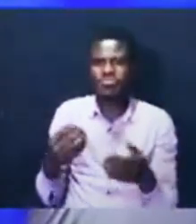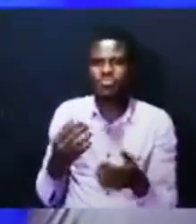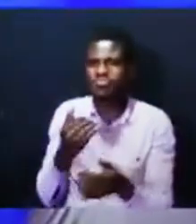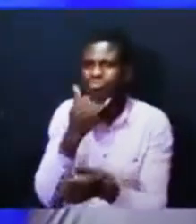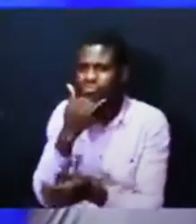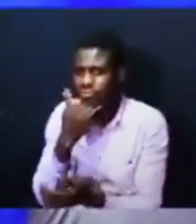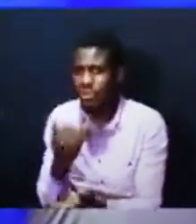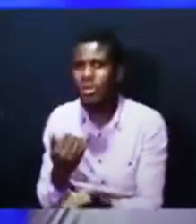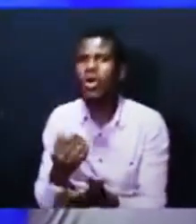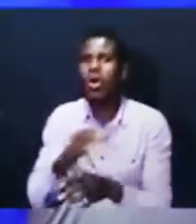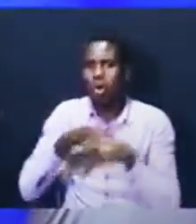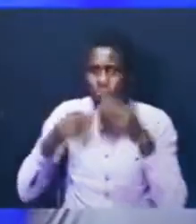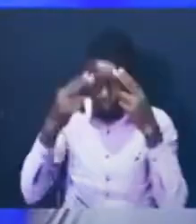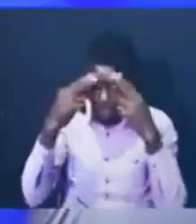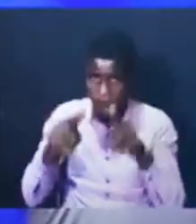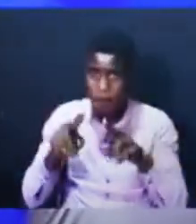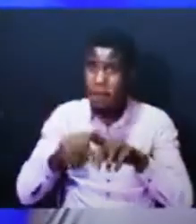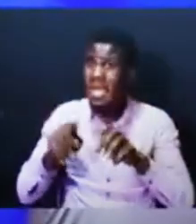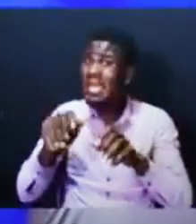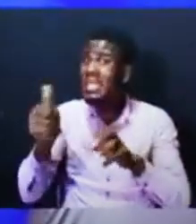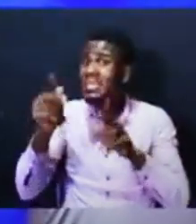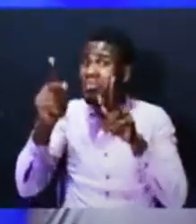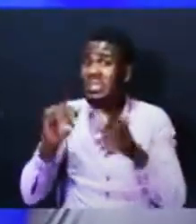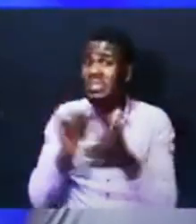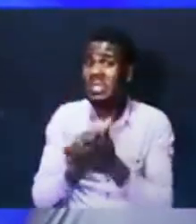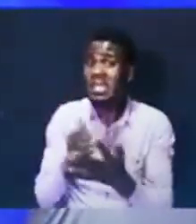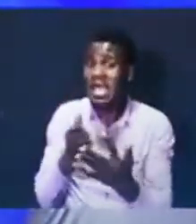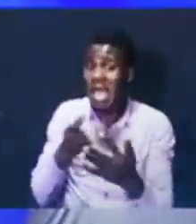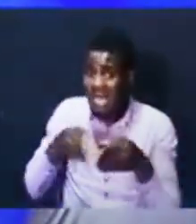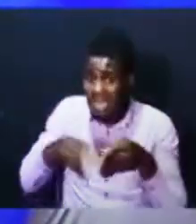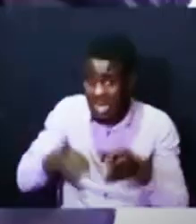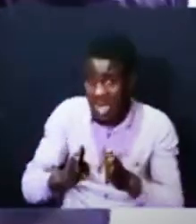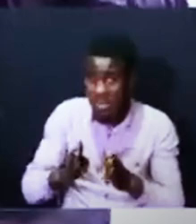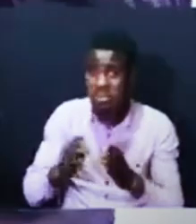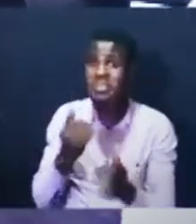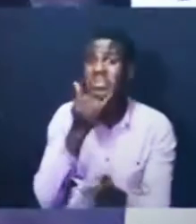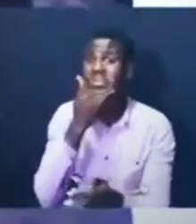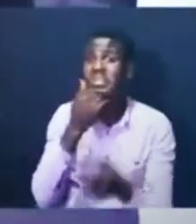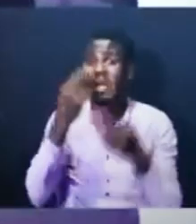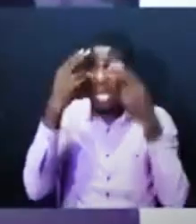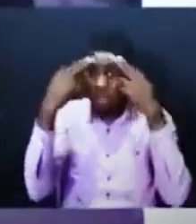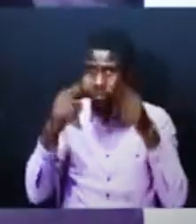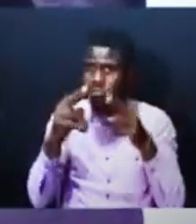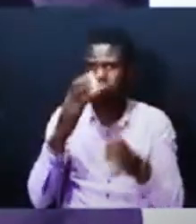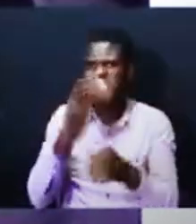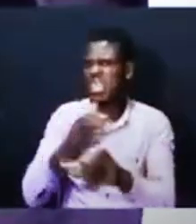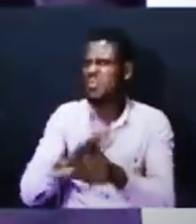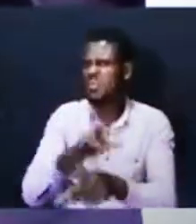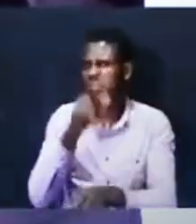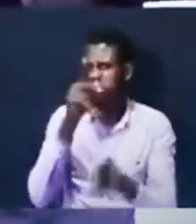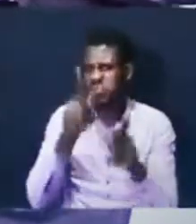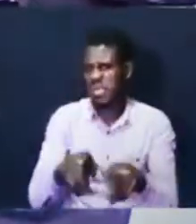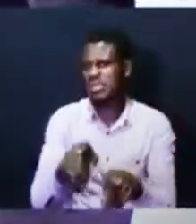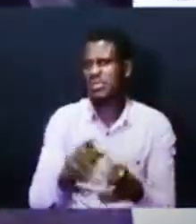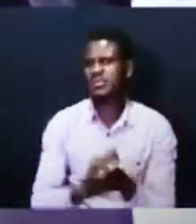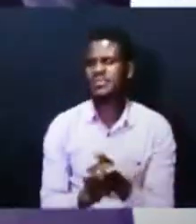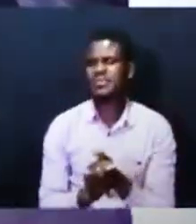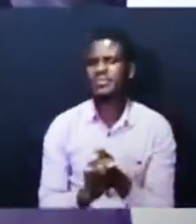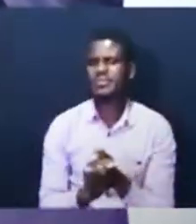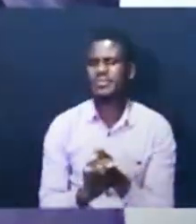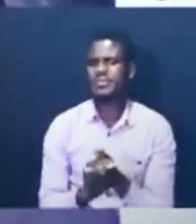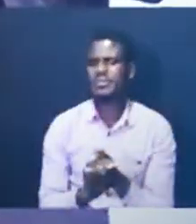anyone through whom they come. Now Yesu ka kire ne suafo no se edane se den ara sintidua to beba